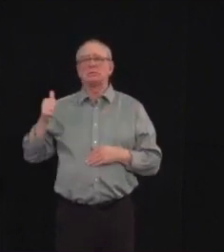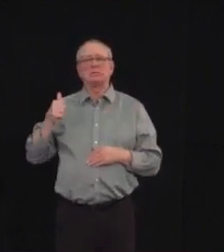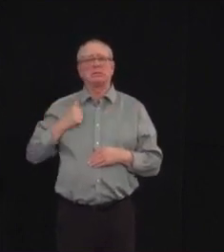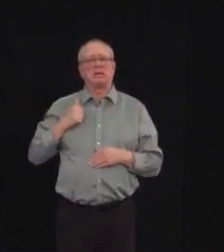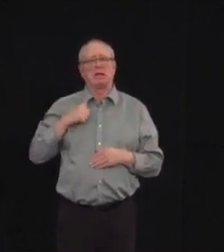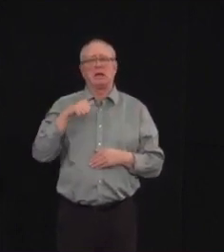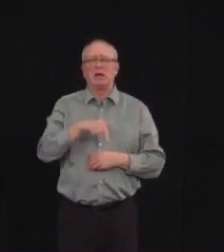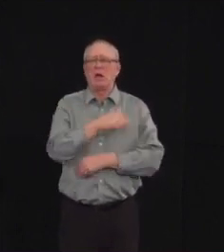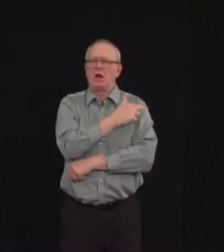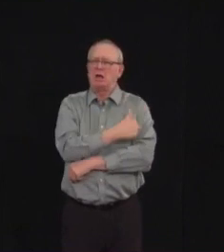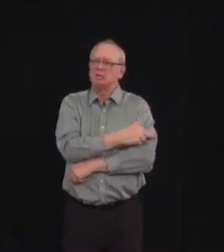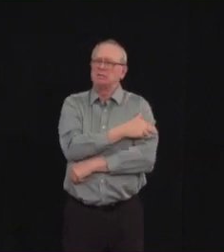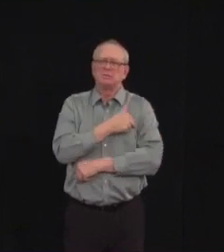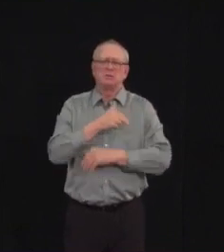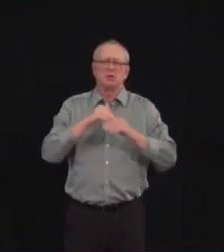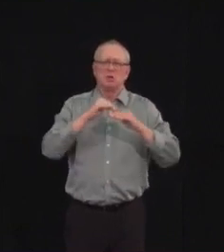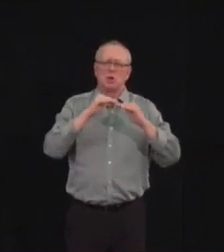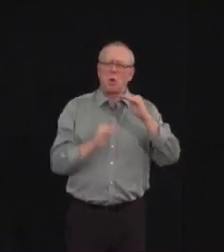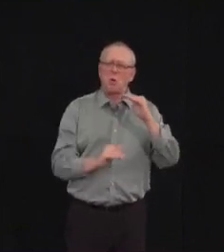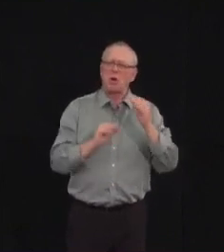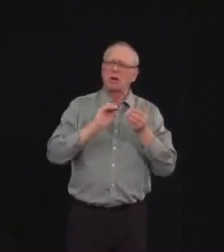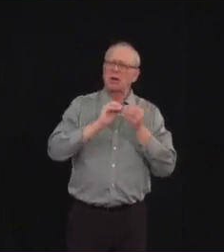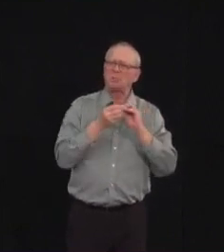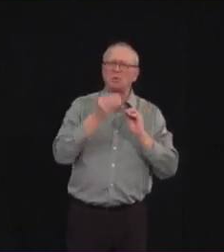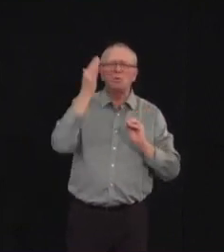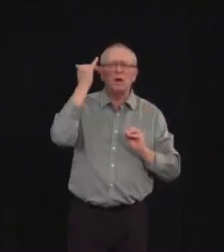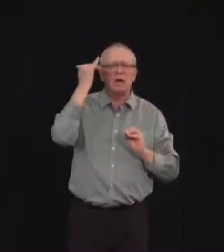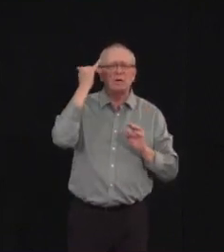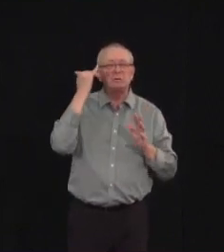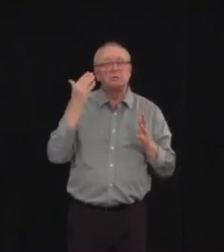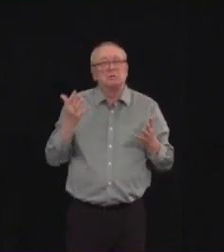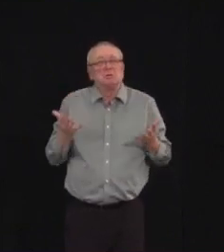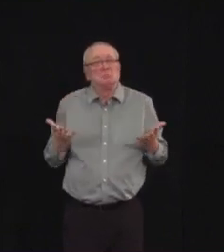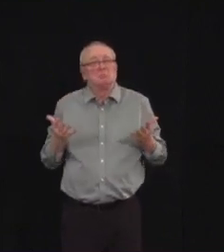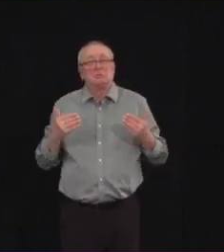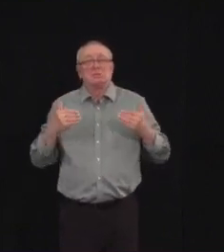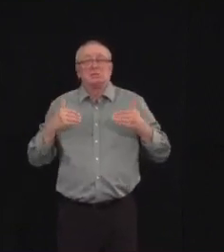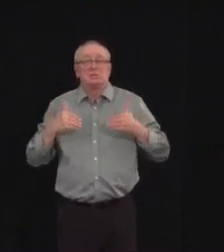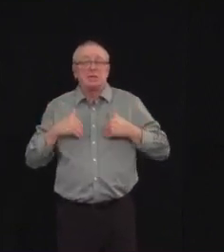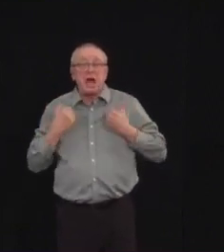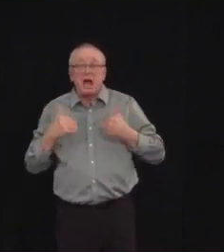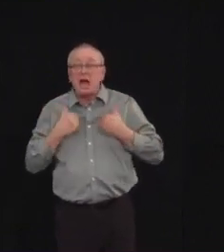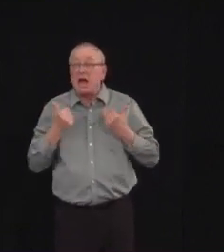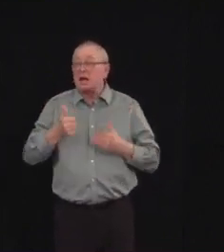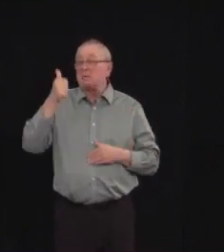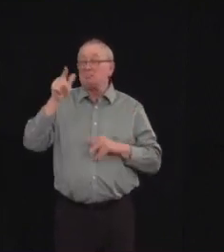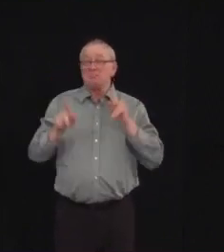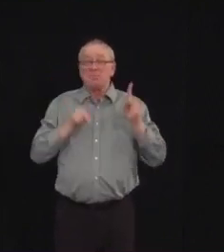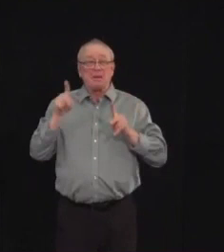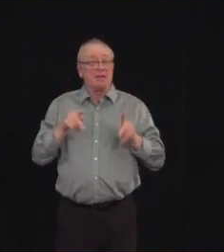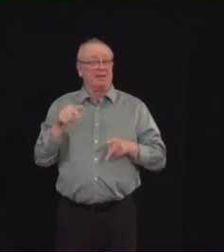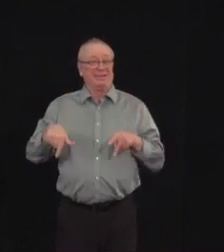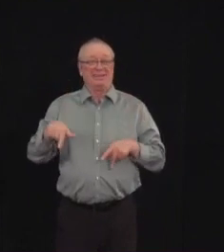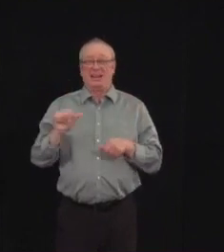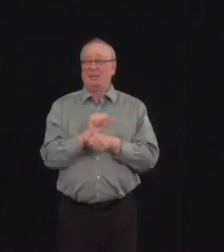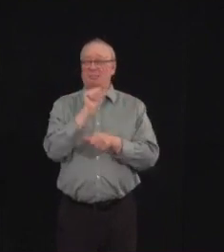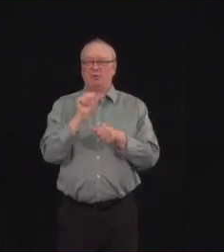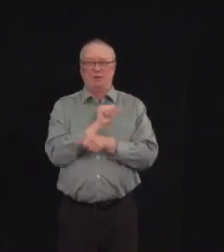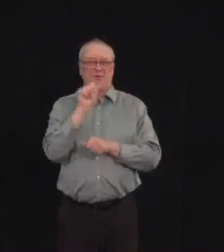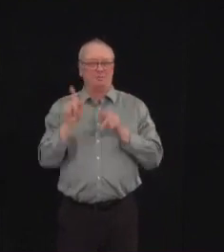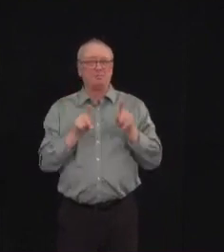have the youngest population in the country, and we have the best testing program, which means many more Albertans are being tested than